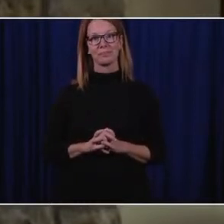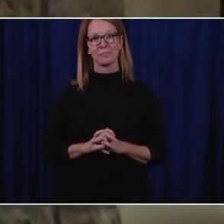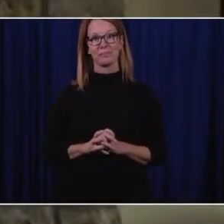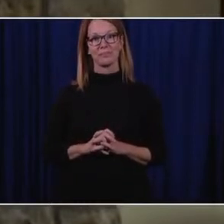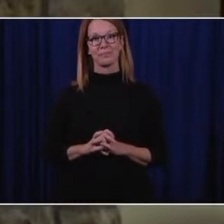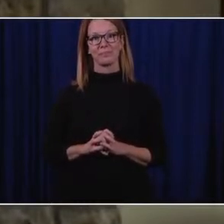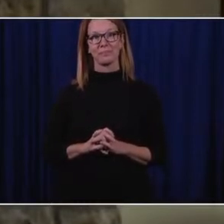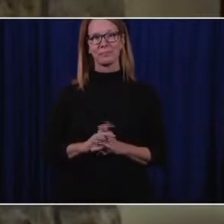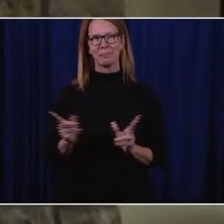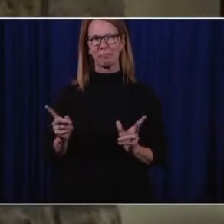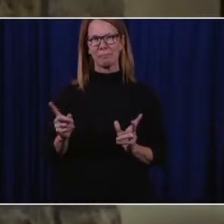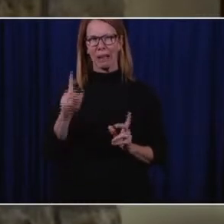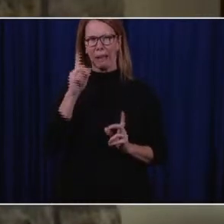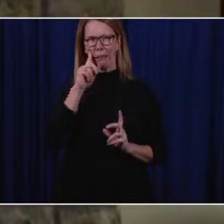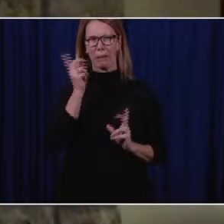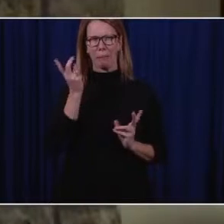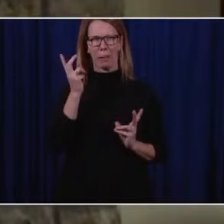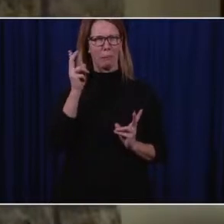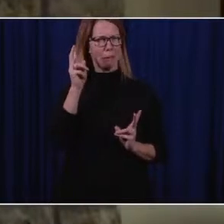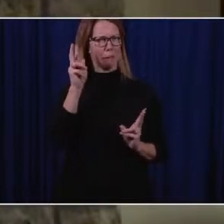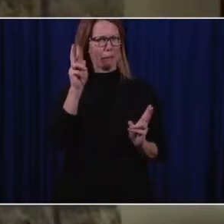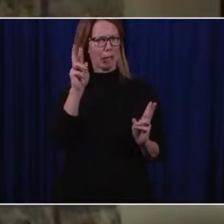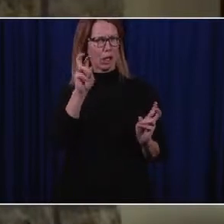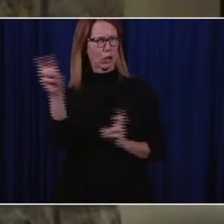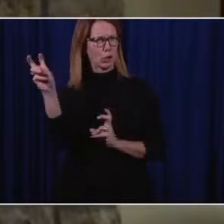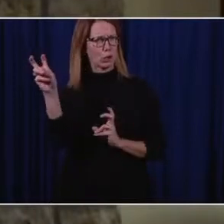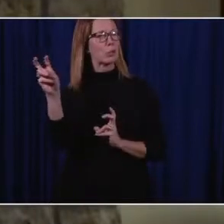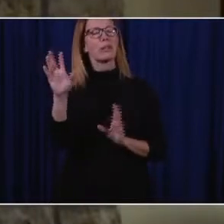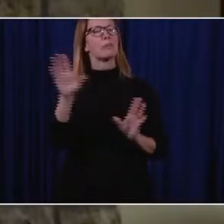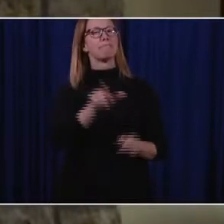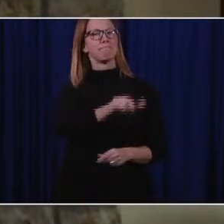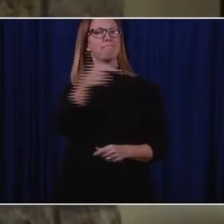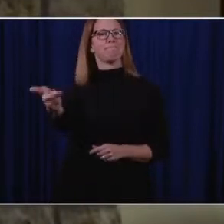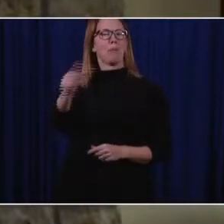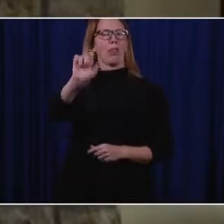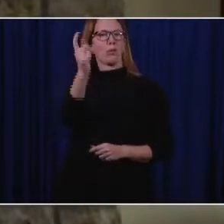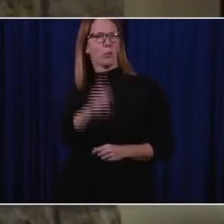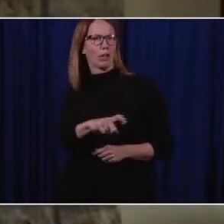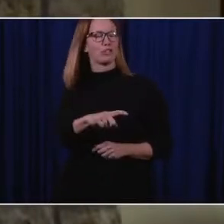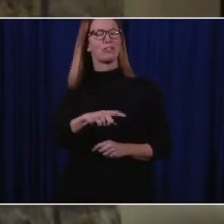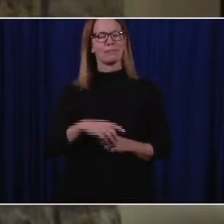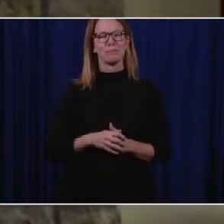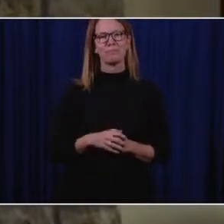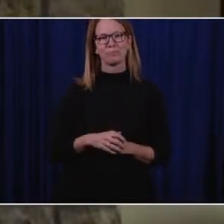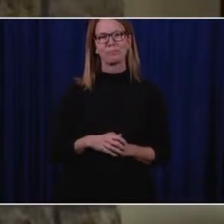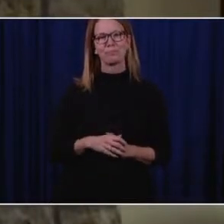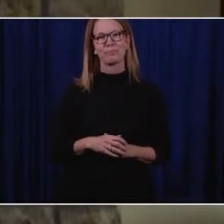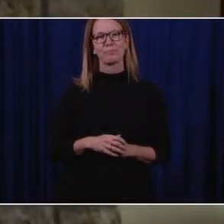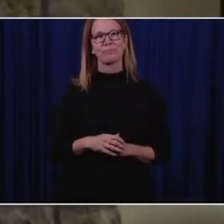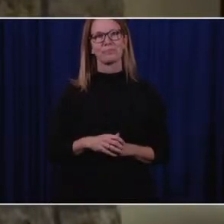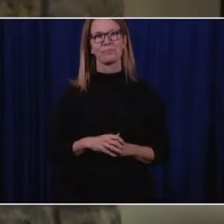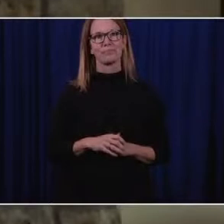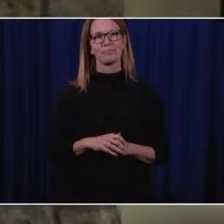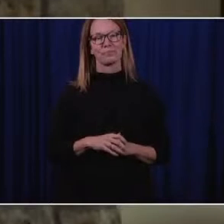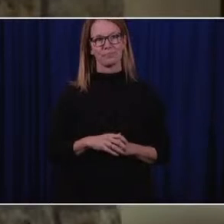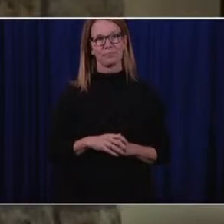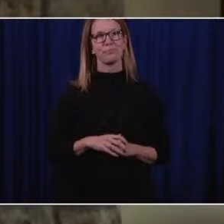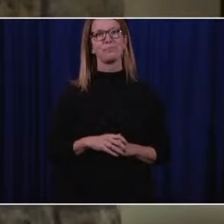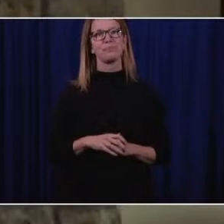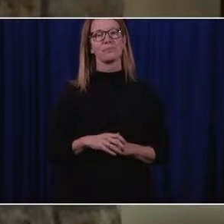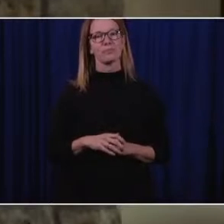We might be having an issue with Justin's audio. We will go to Bryn Caswell at WKEF in Dayton.